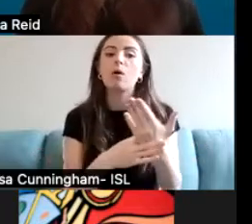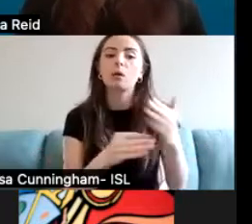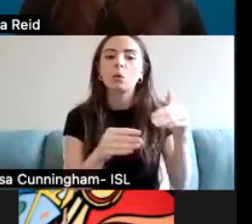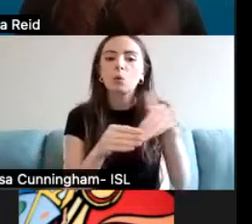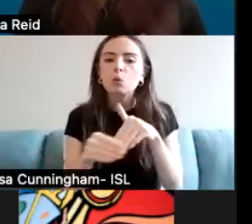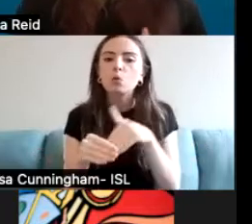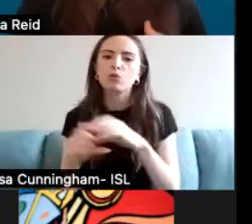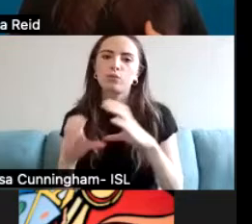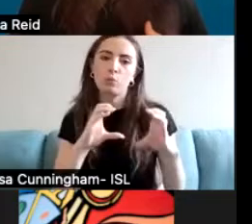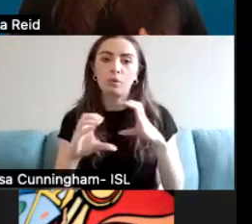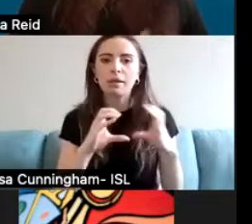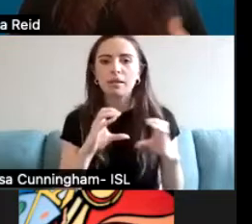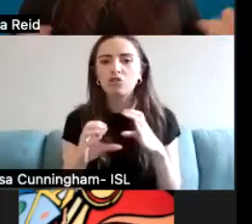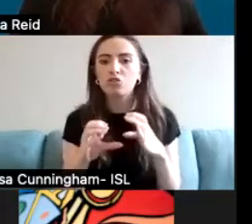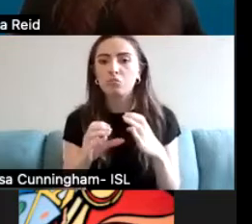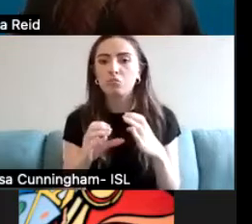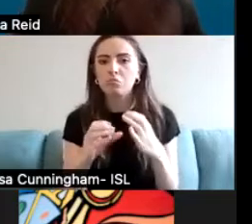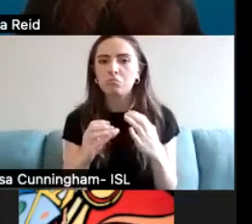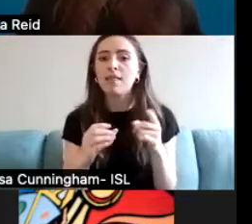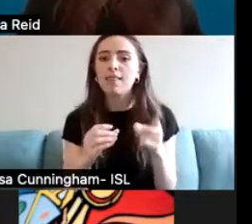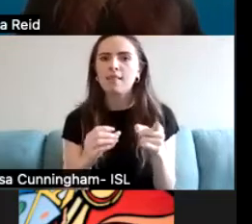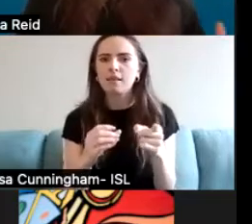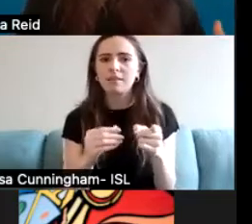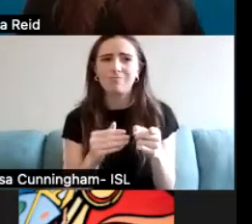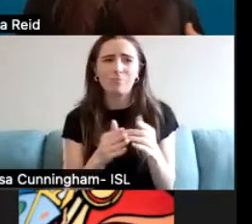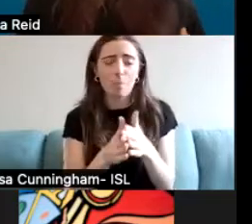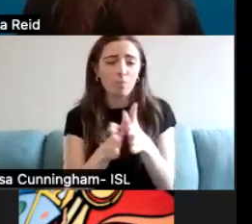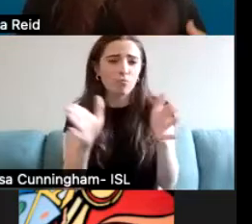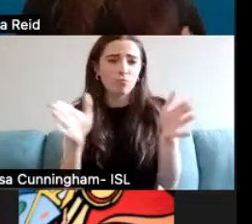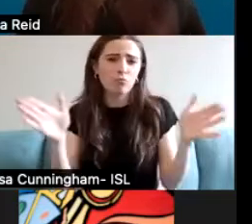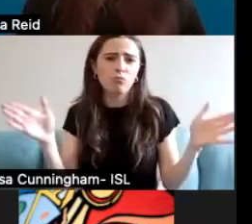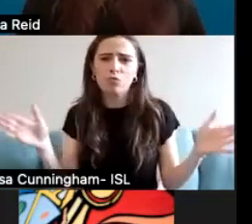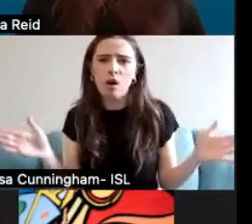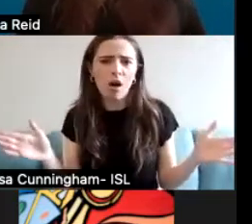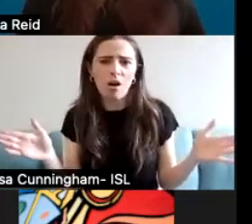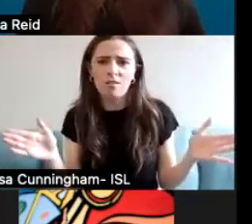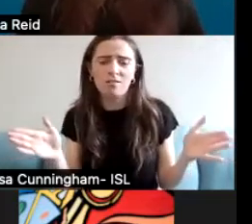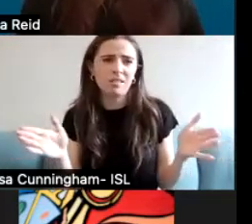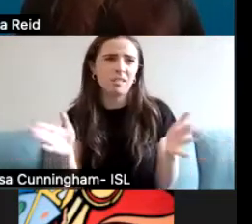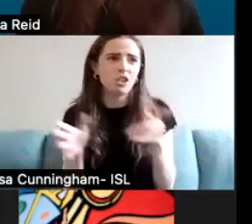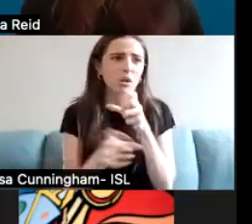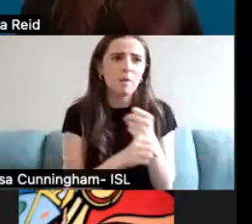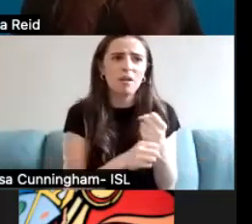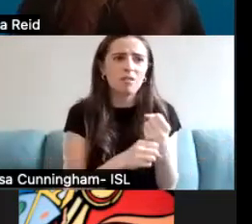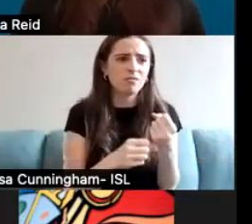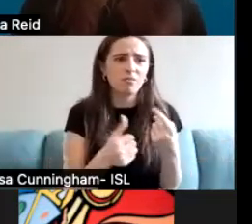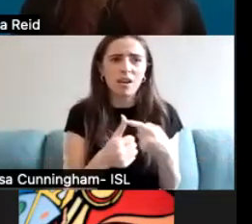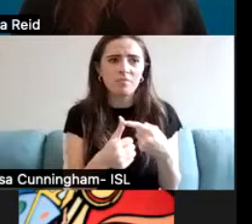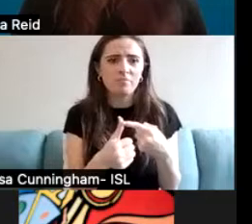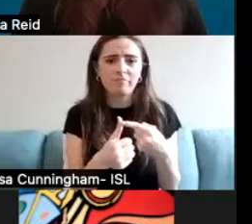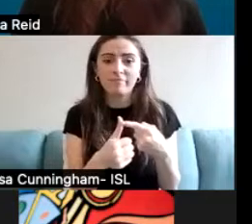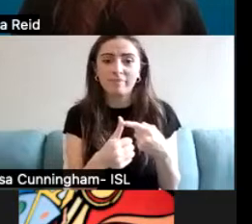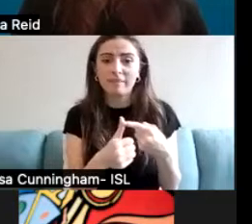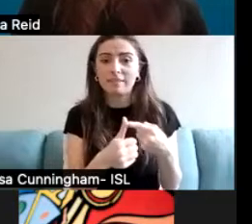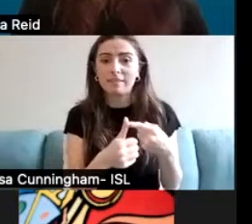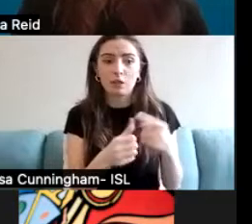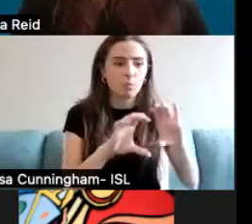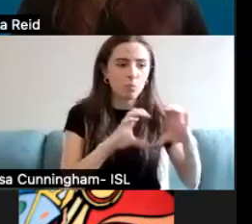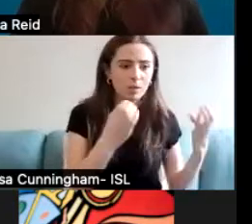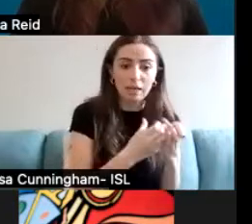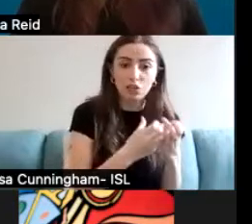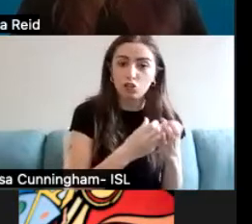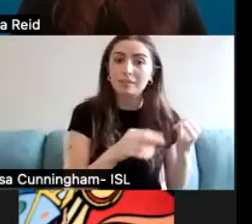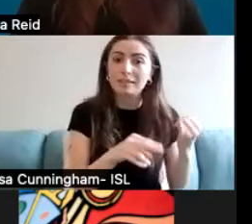communications, and that's a really broad area, because we're talking not only about your internal communications that you might